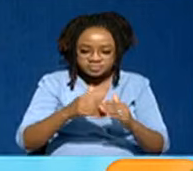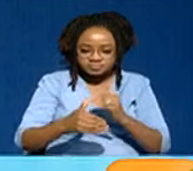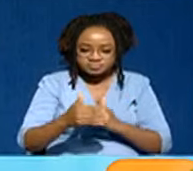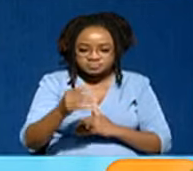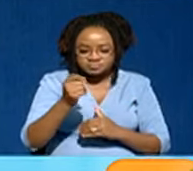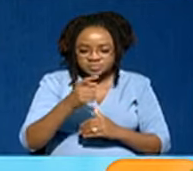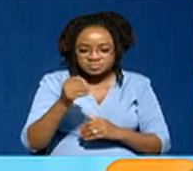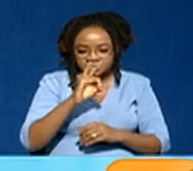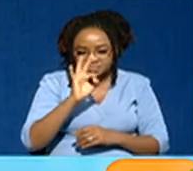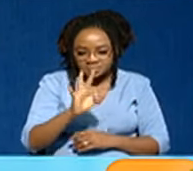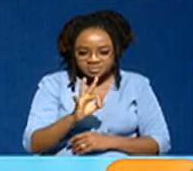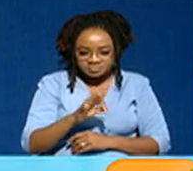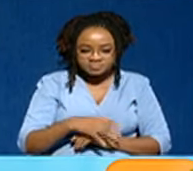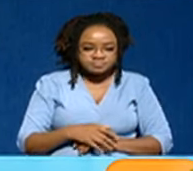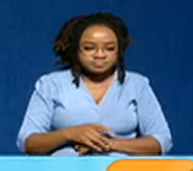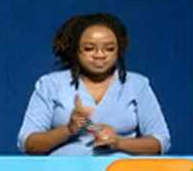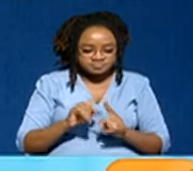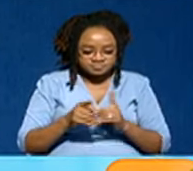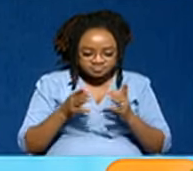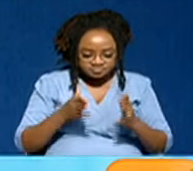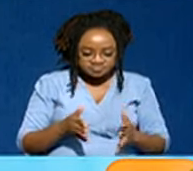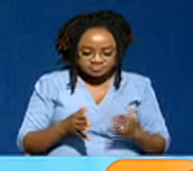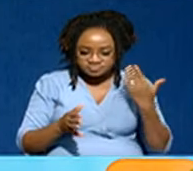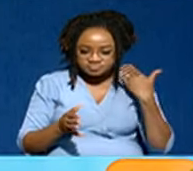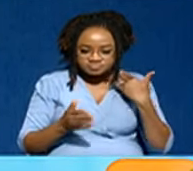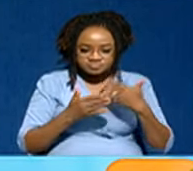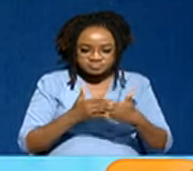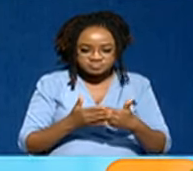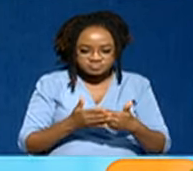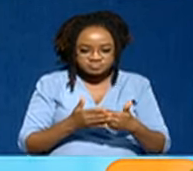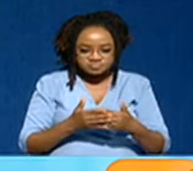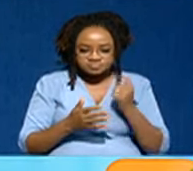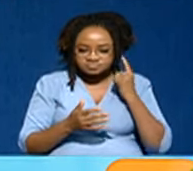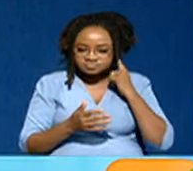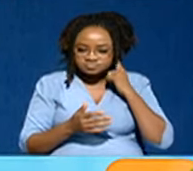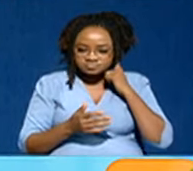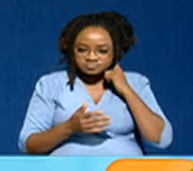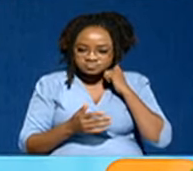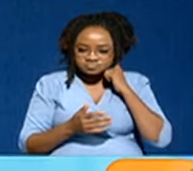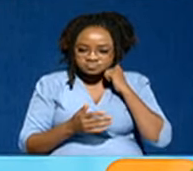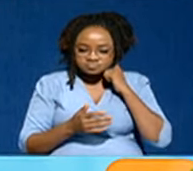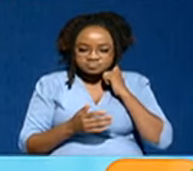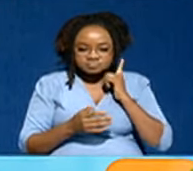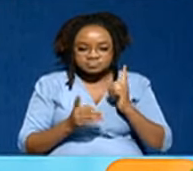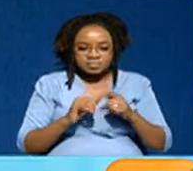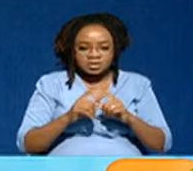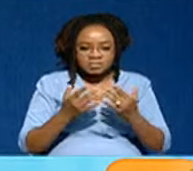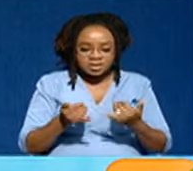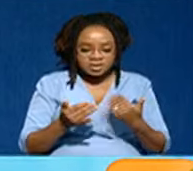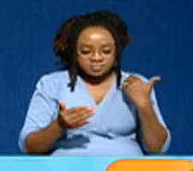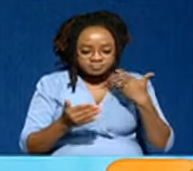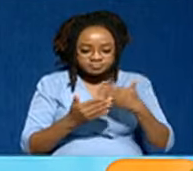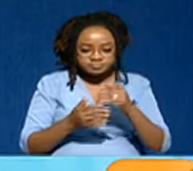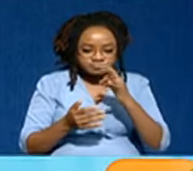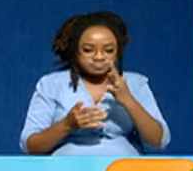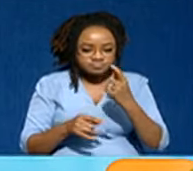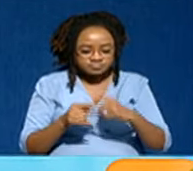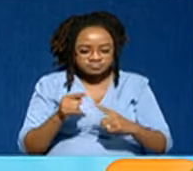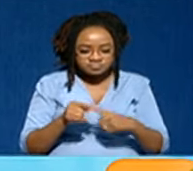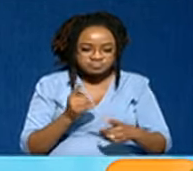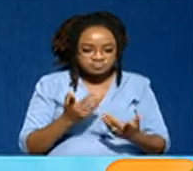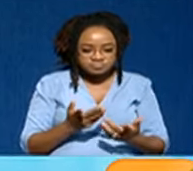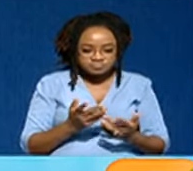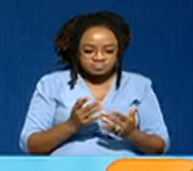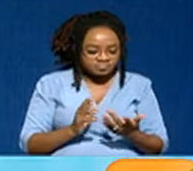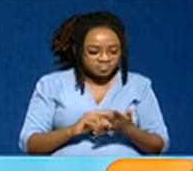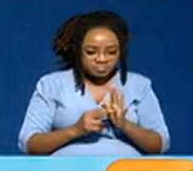Now it's that would be almost now 3 years. Mm. That is 10 times the duration we had given